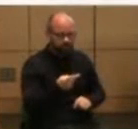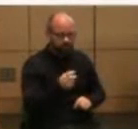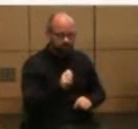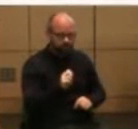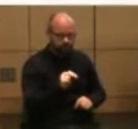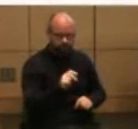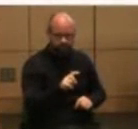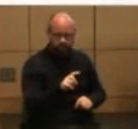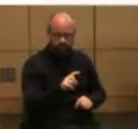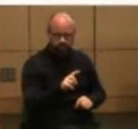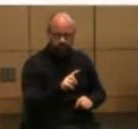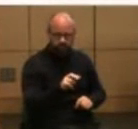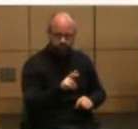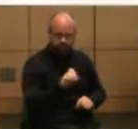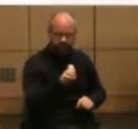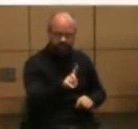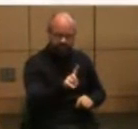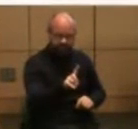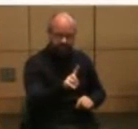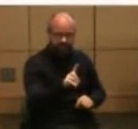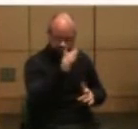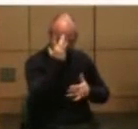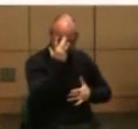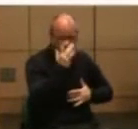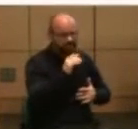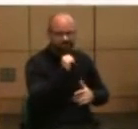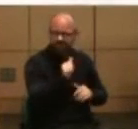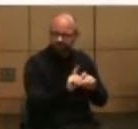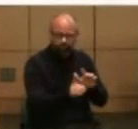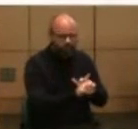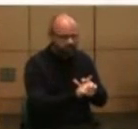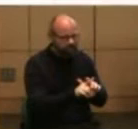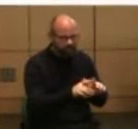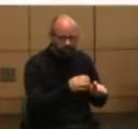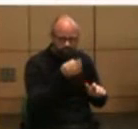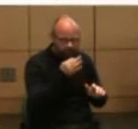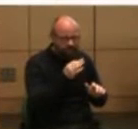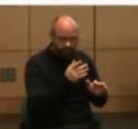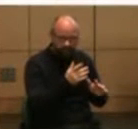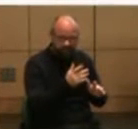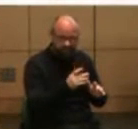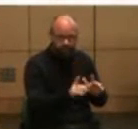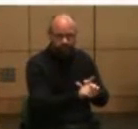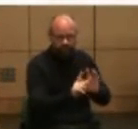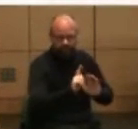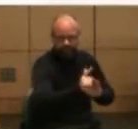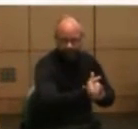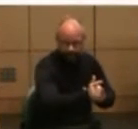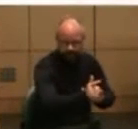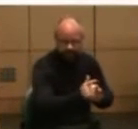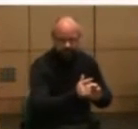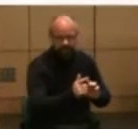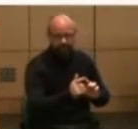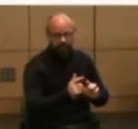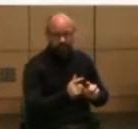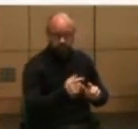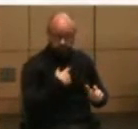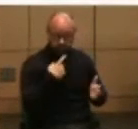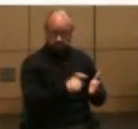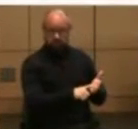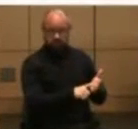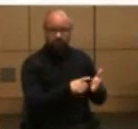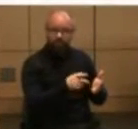up very soon. It's not until they're a lot older, and that could